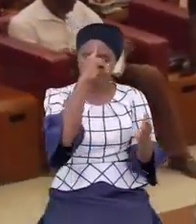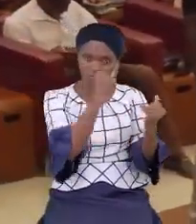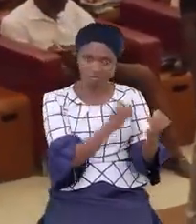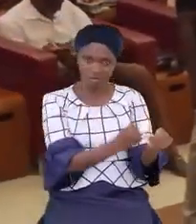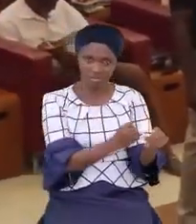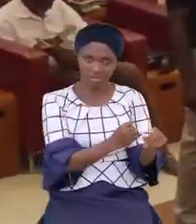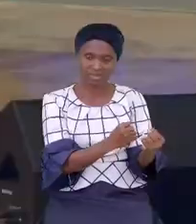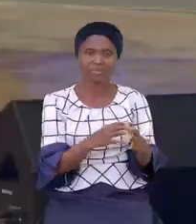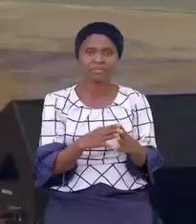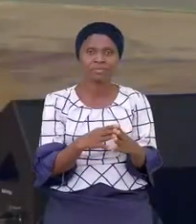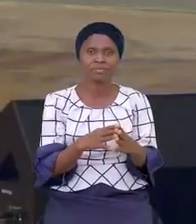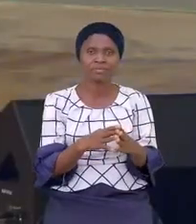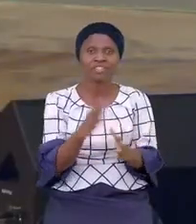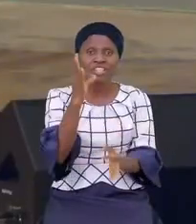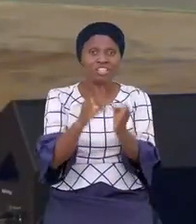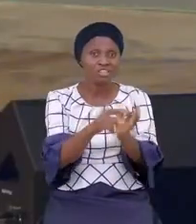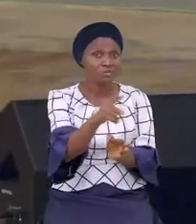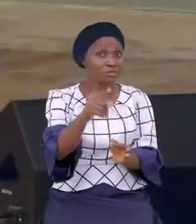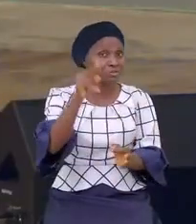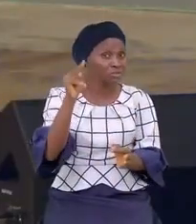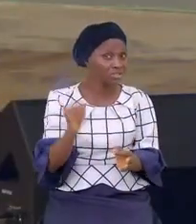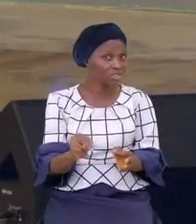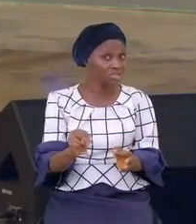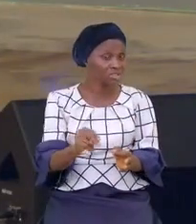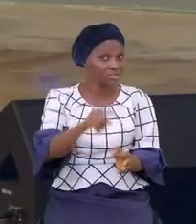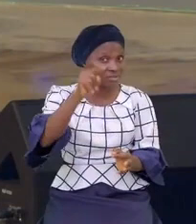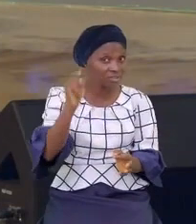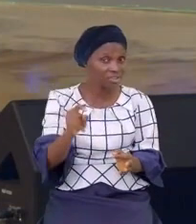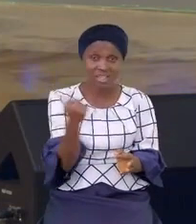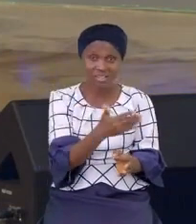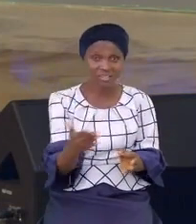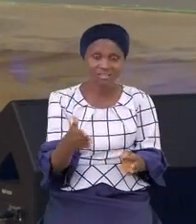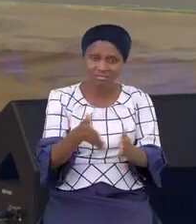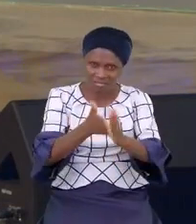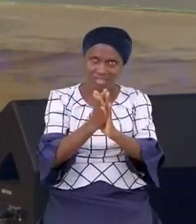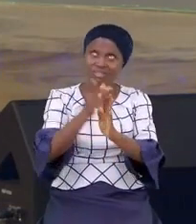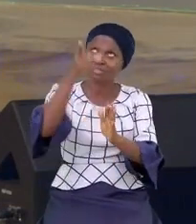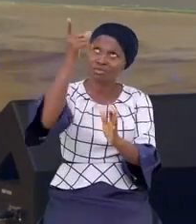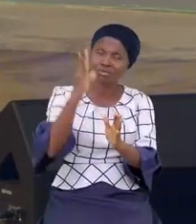faith. If you need anything, ask the Lord.